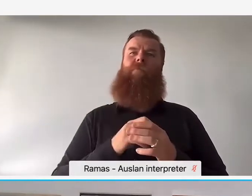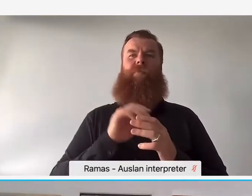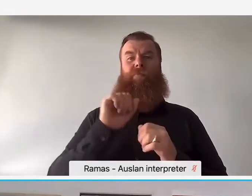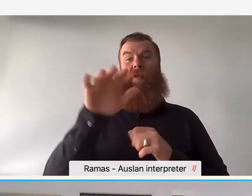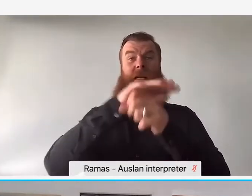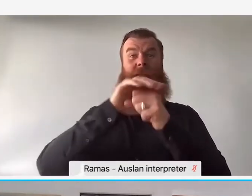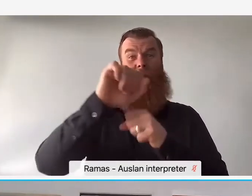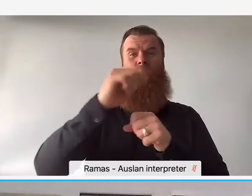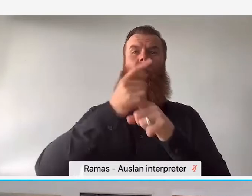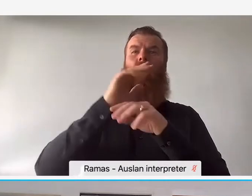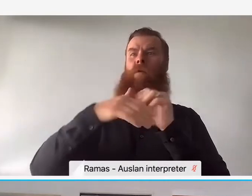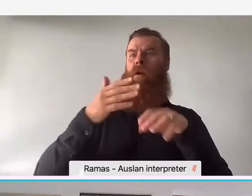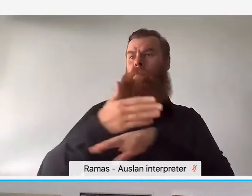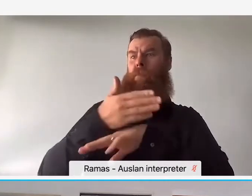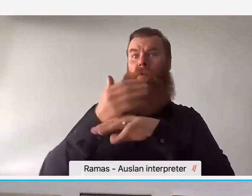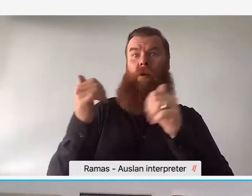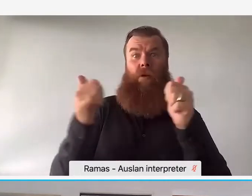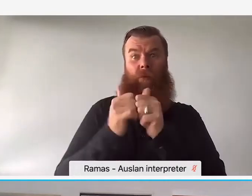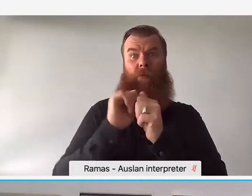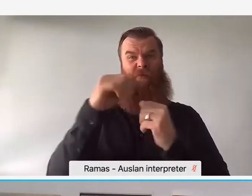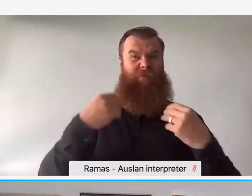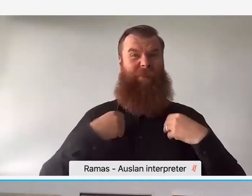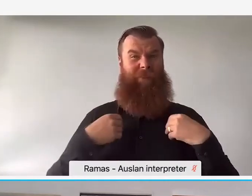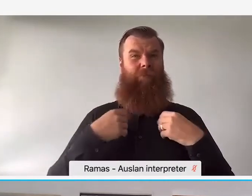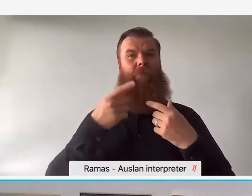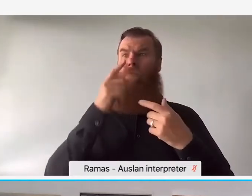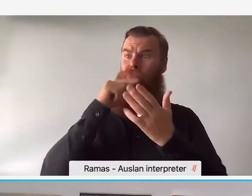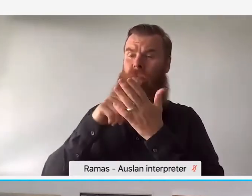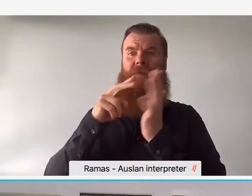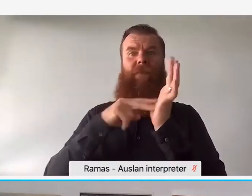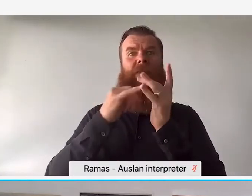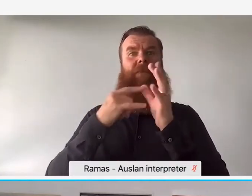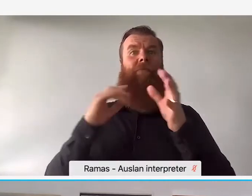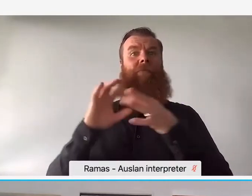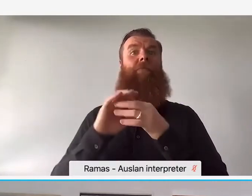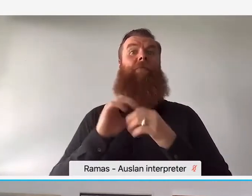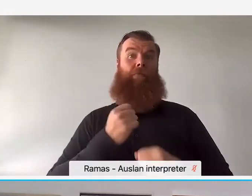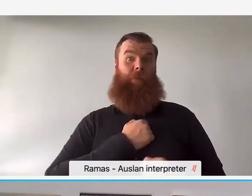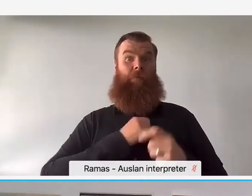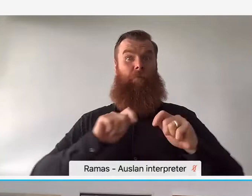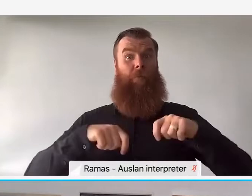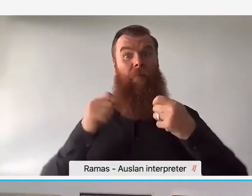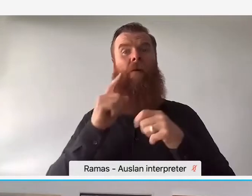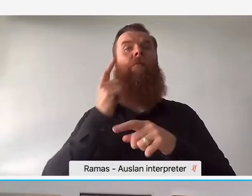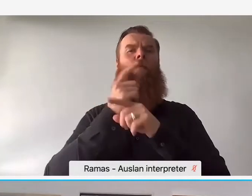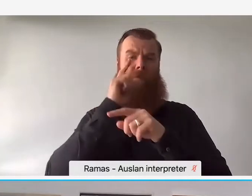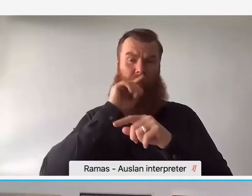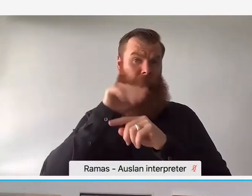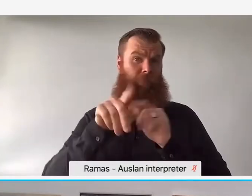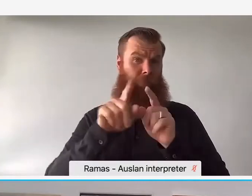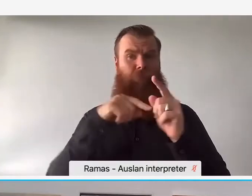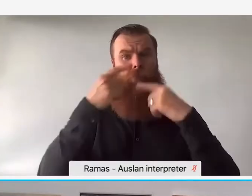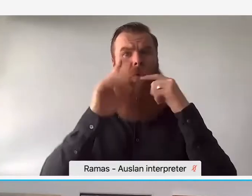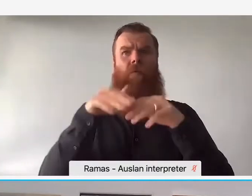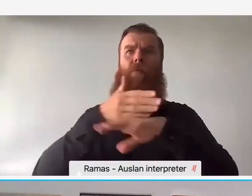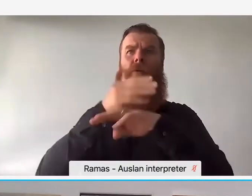for businesses. And that's definitely something that our team can talk about as well. The benefit of